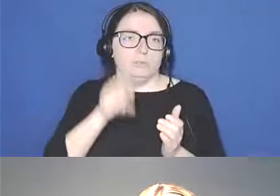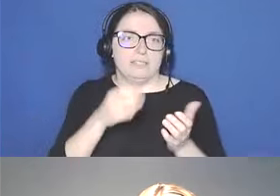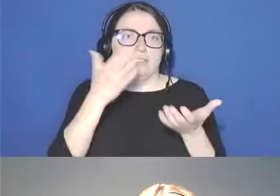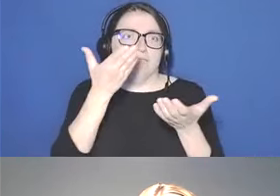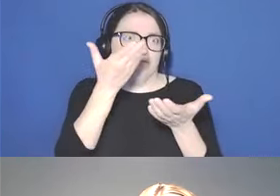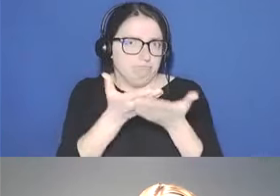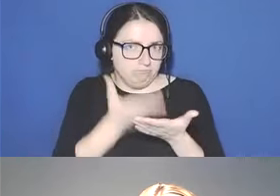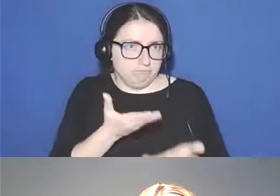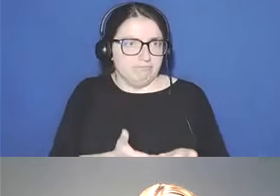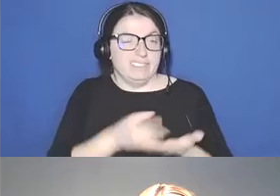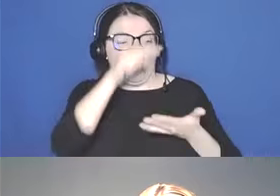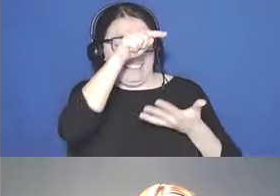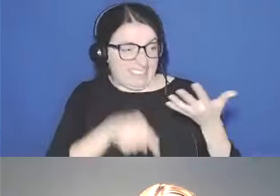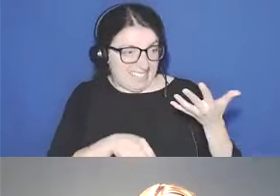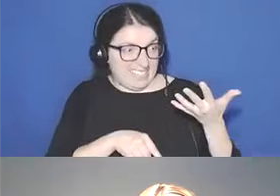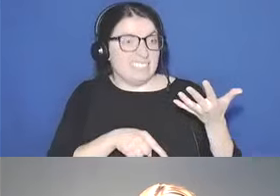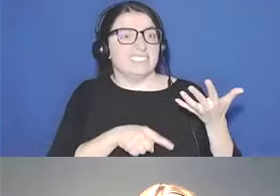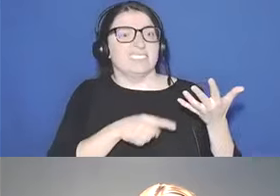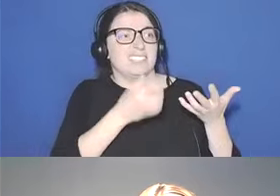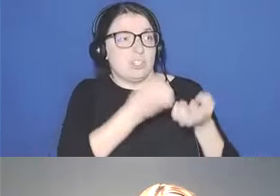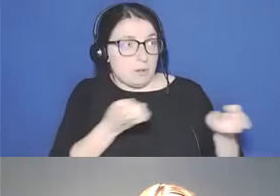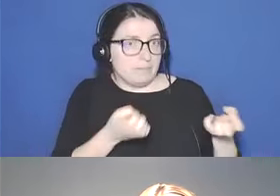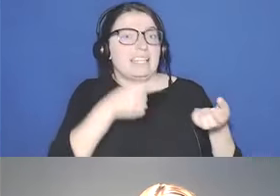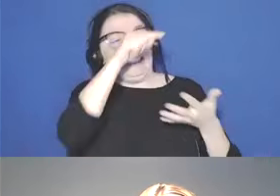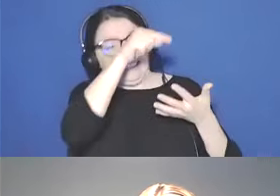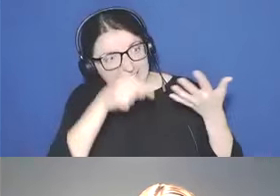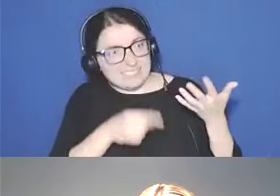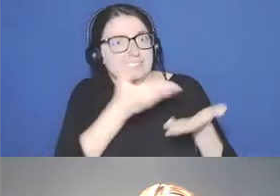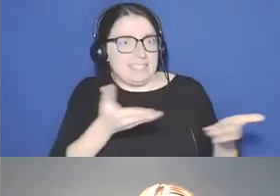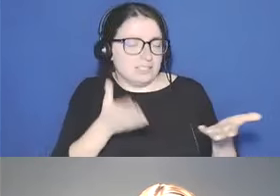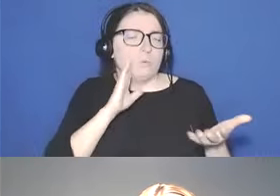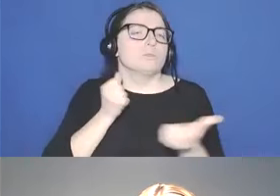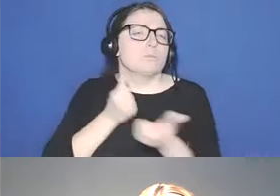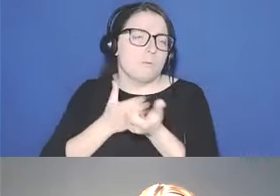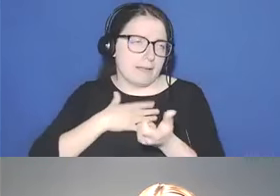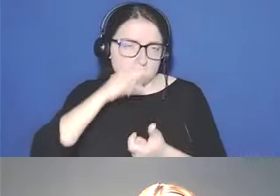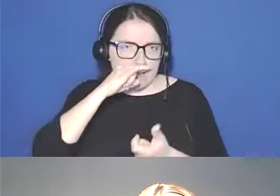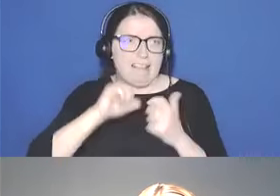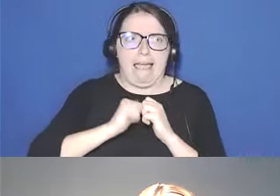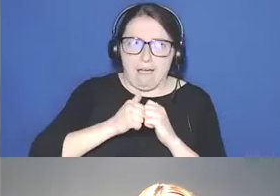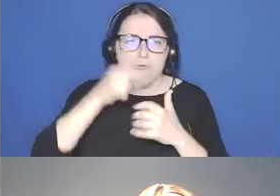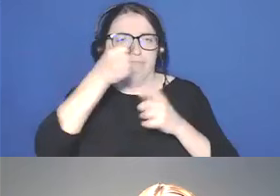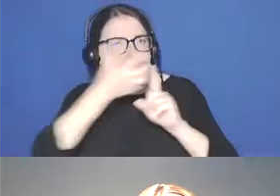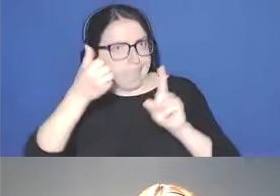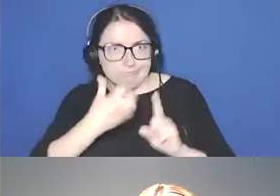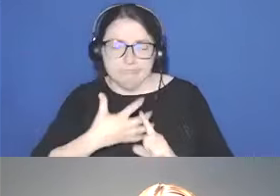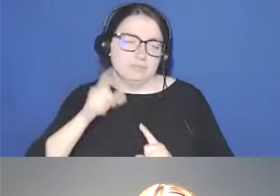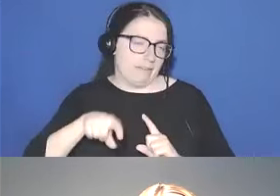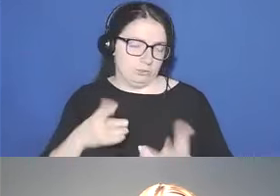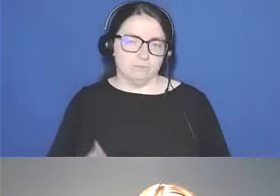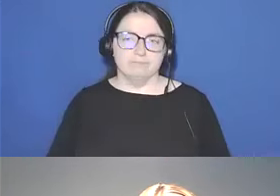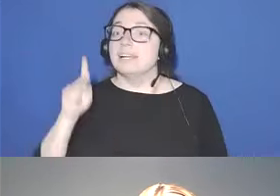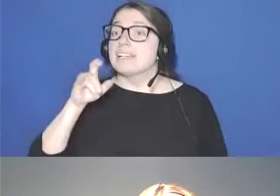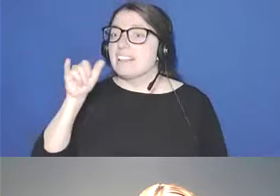will support your child's disability and how it will support them. Kelly, if you want to